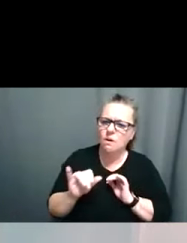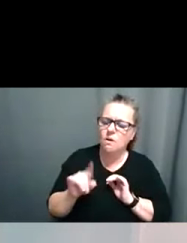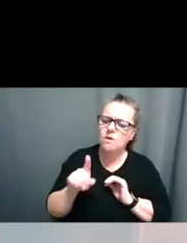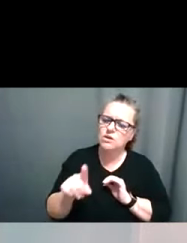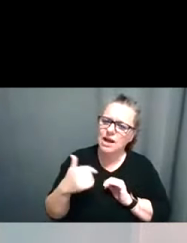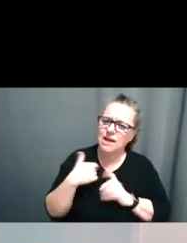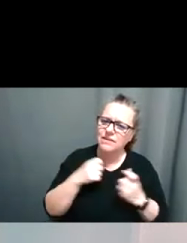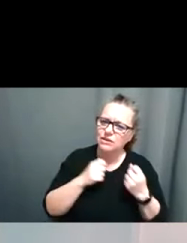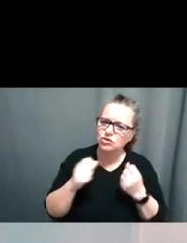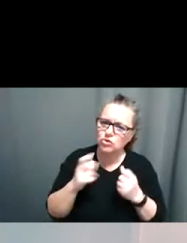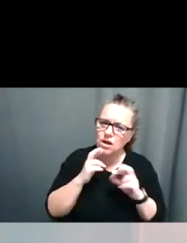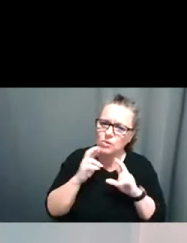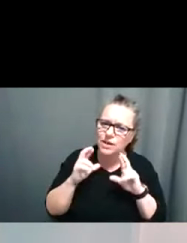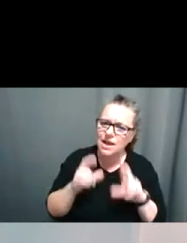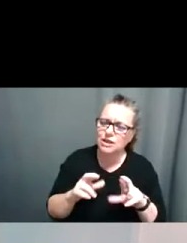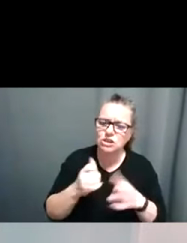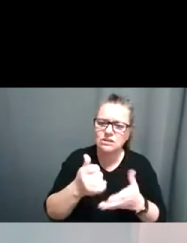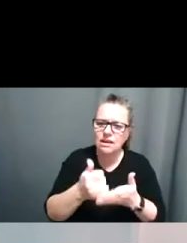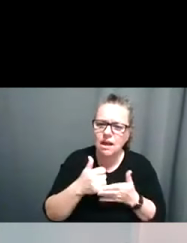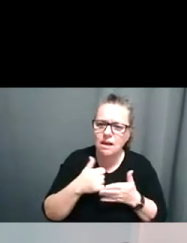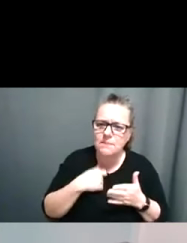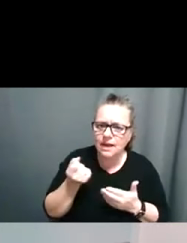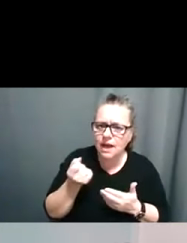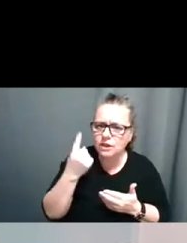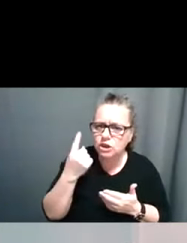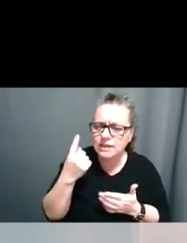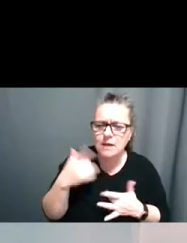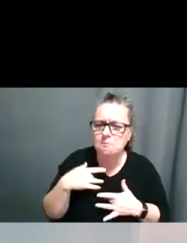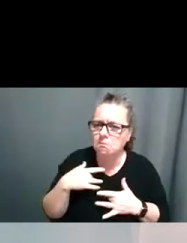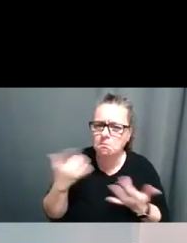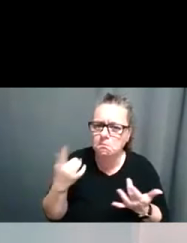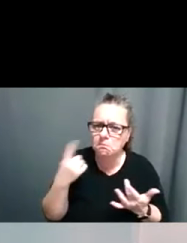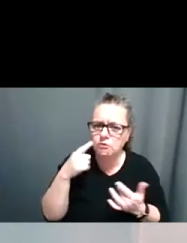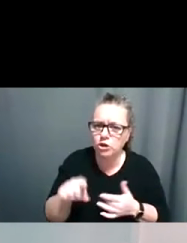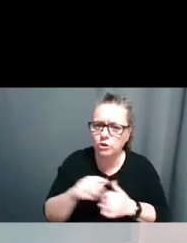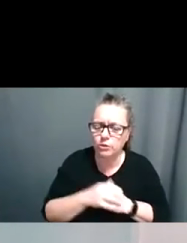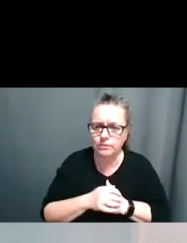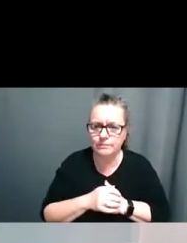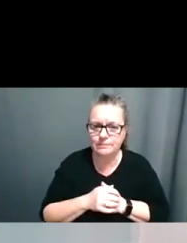to what I just said. Help me understand what's going on for you.